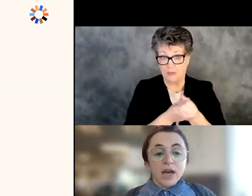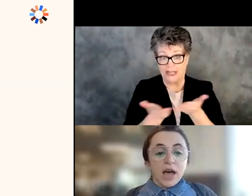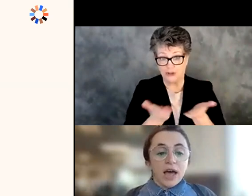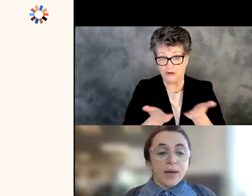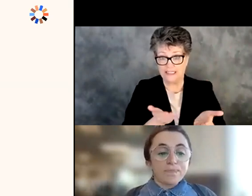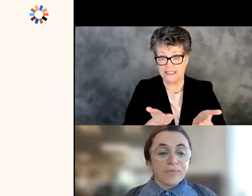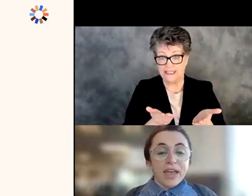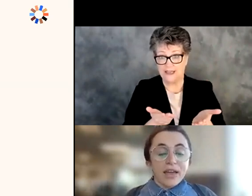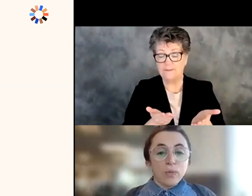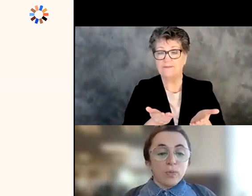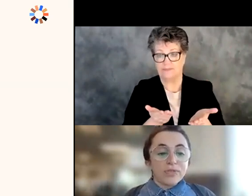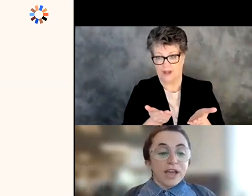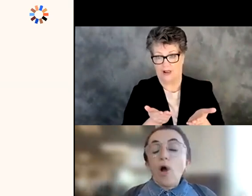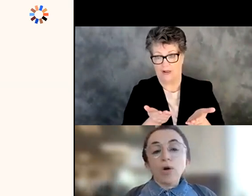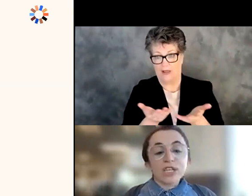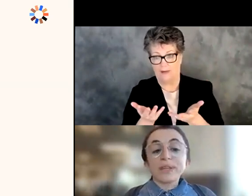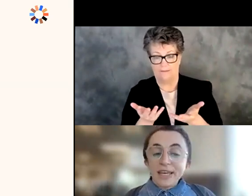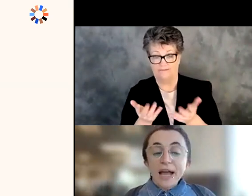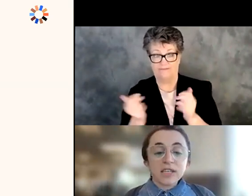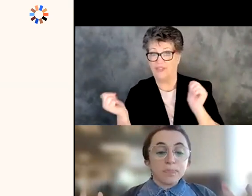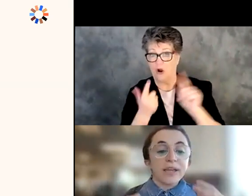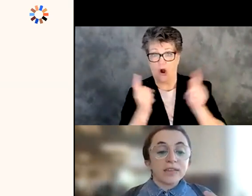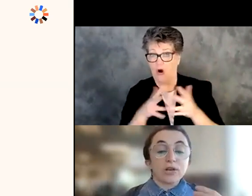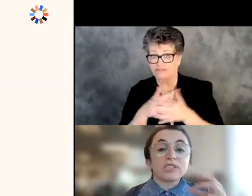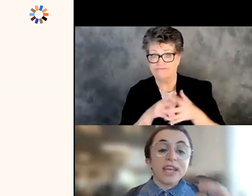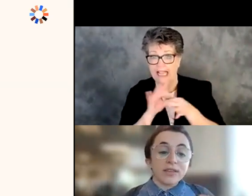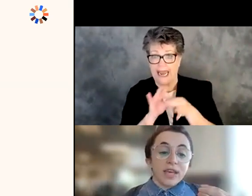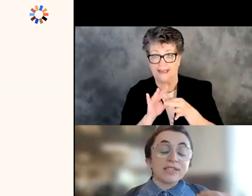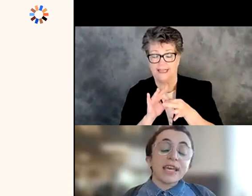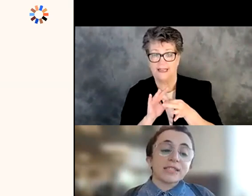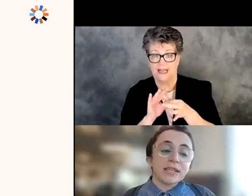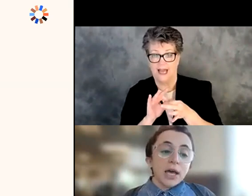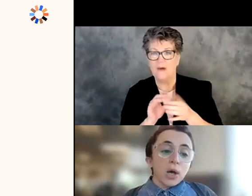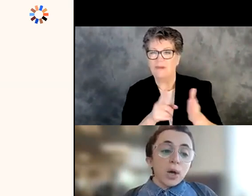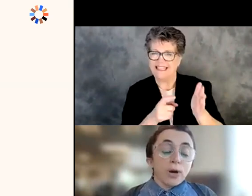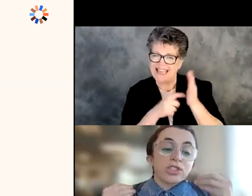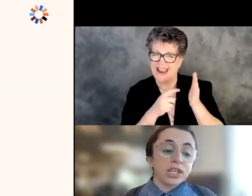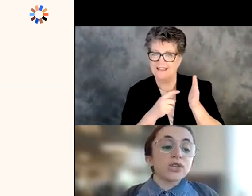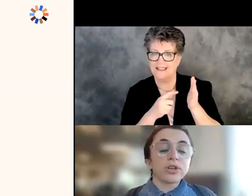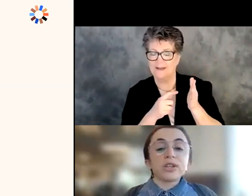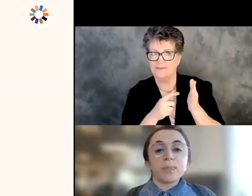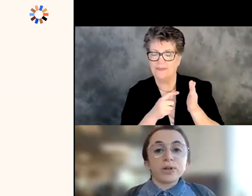services. They're all deeply connected, but it takes